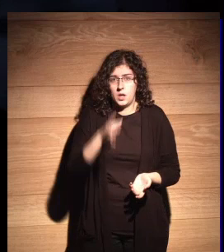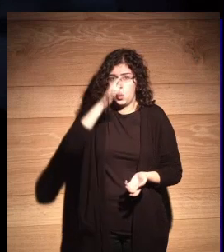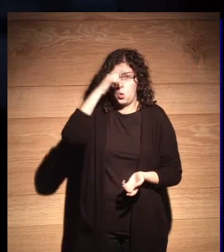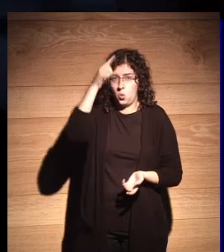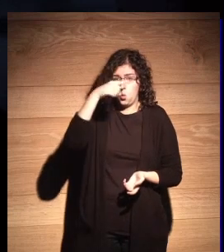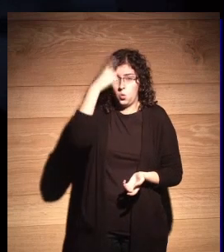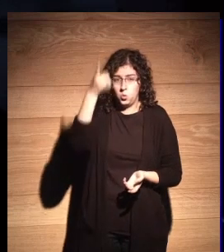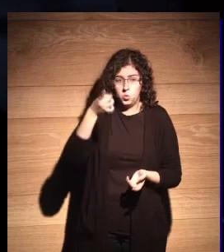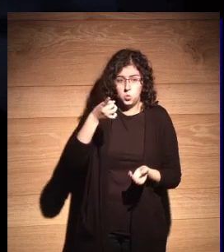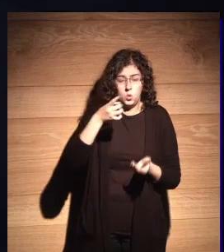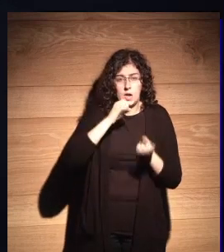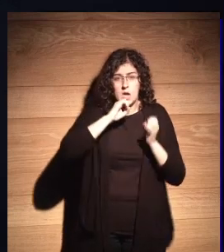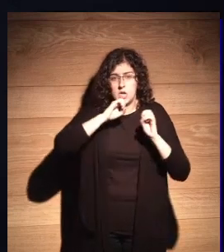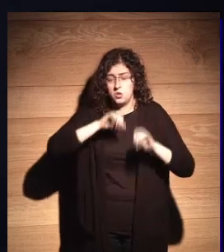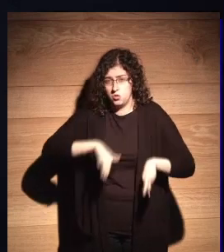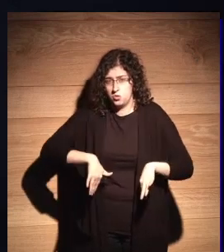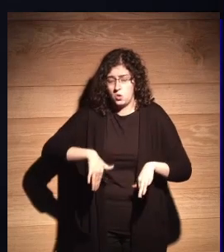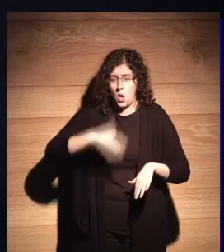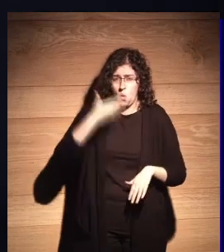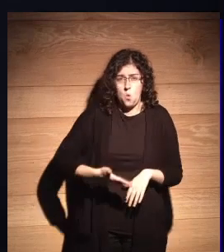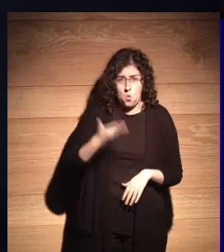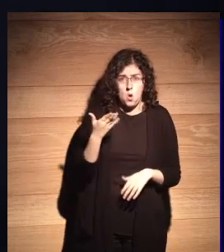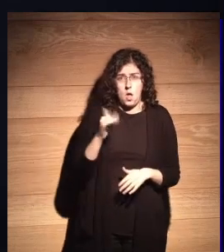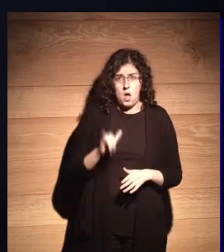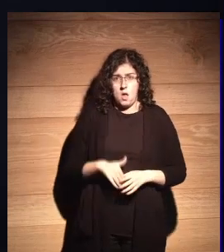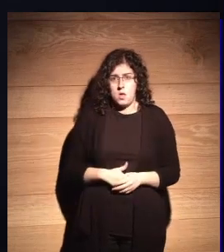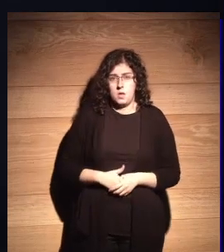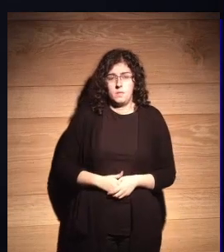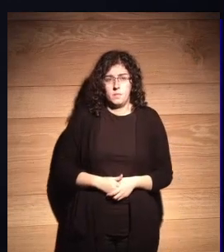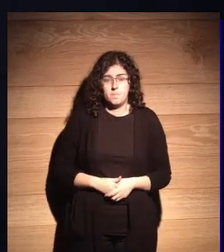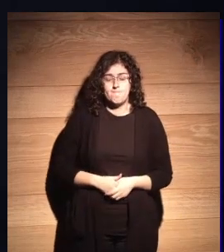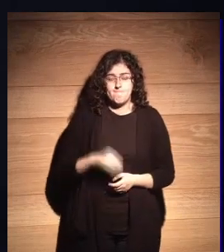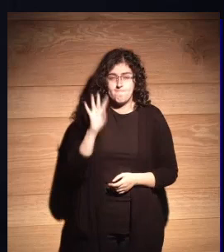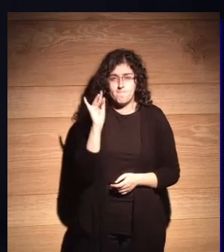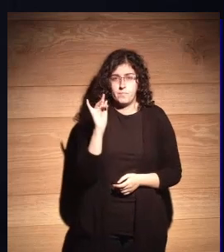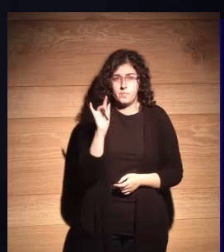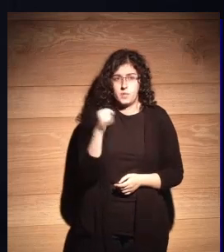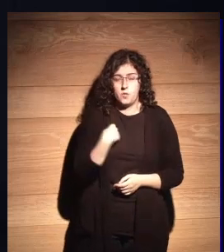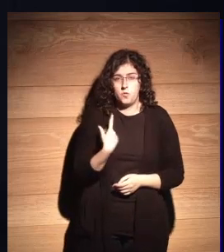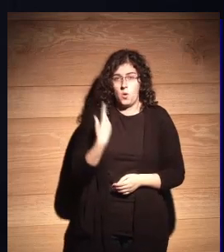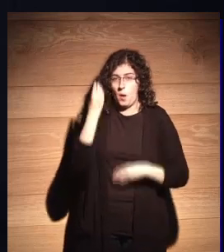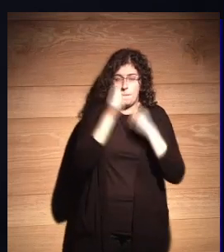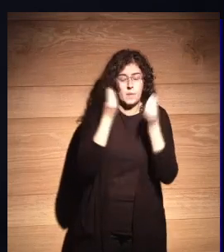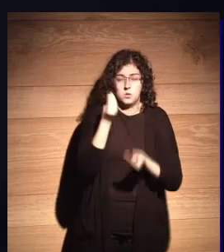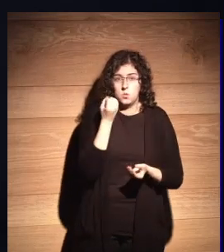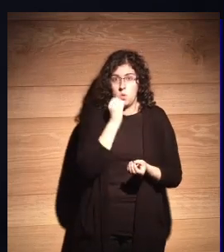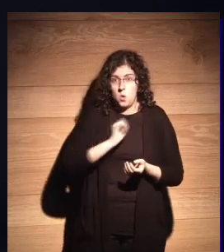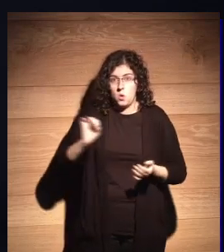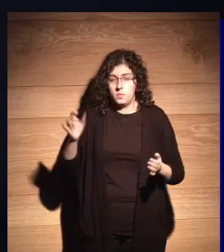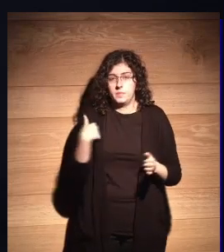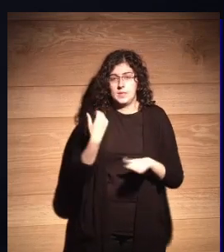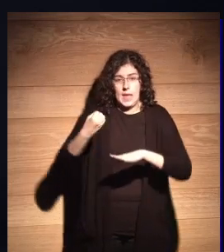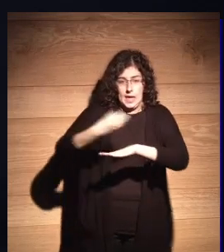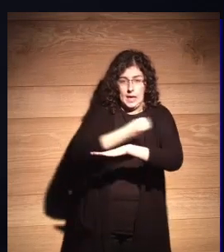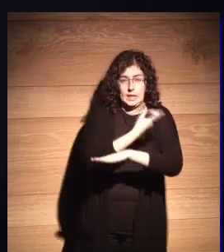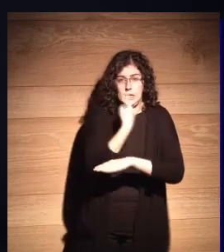no, I mean, today, which is fascinating to me, is that the train in China,